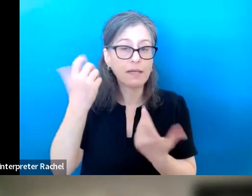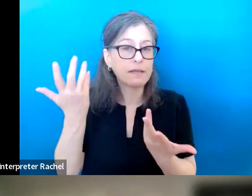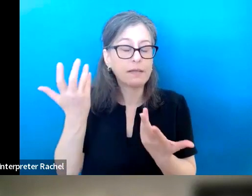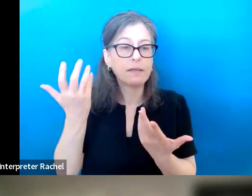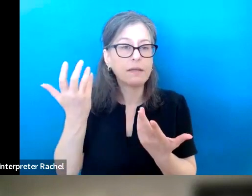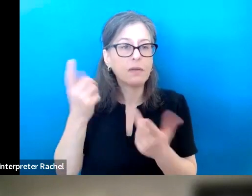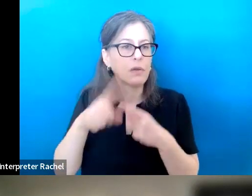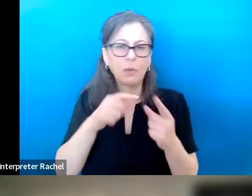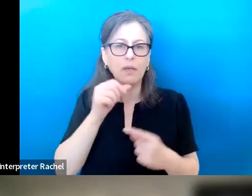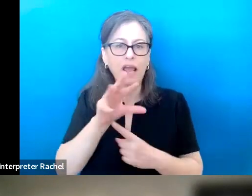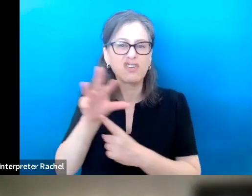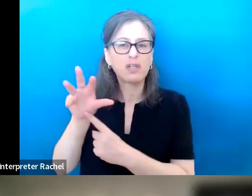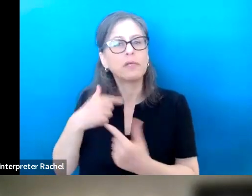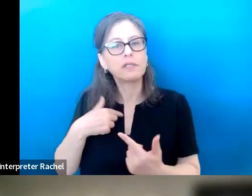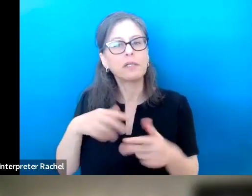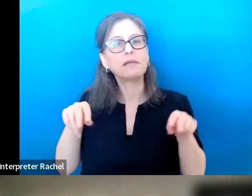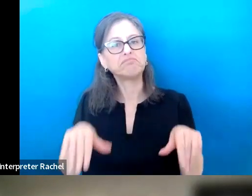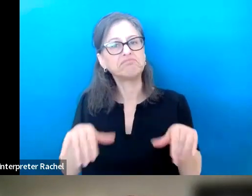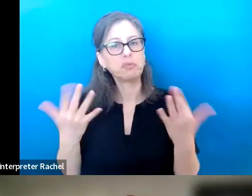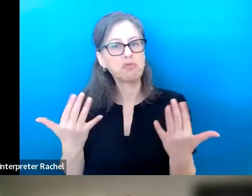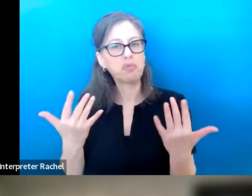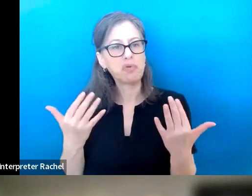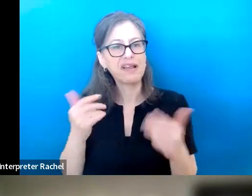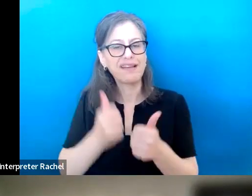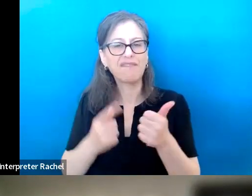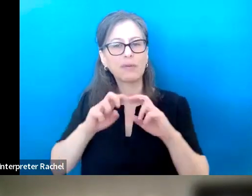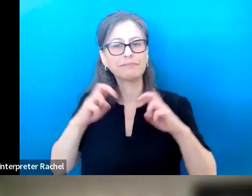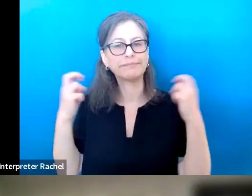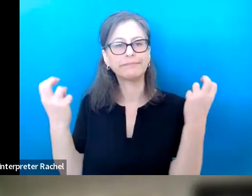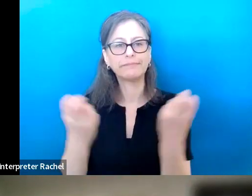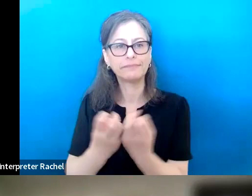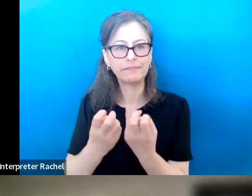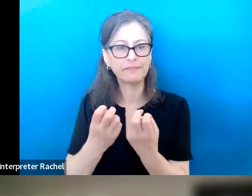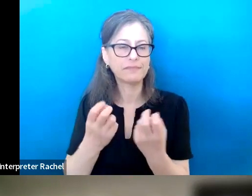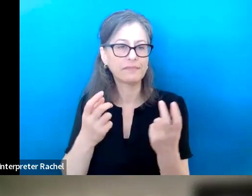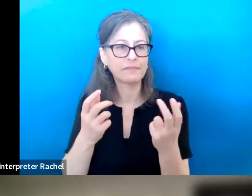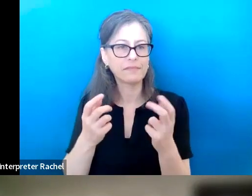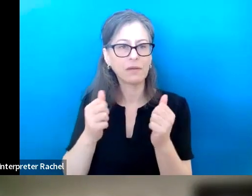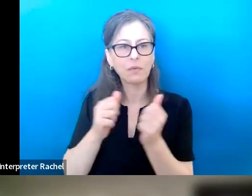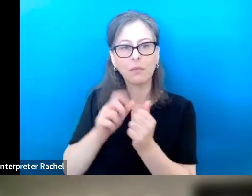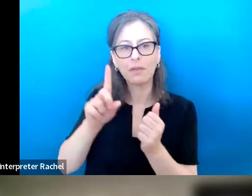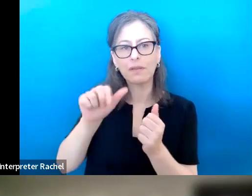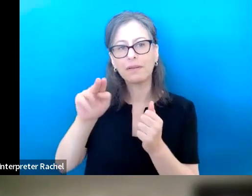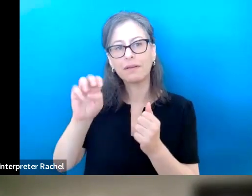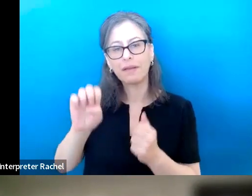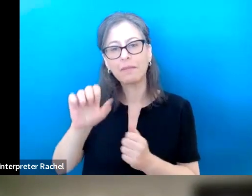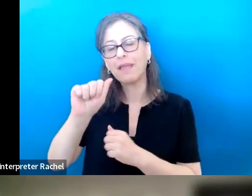weren't shooting and waiting in the green room, everyone was just sitting in a circle around Dame Eileen Atkins, listening to her tell us